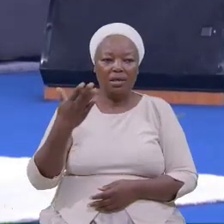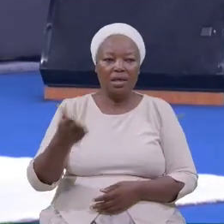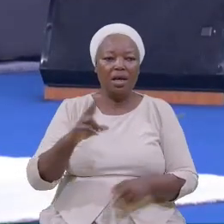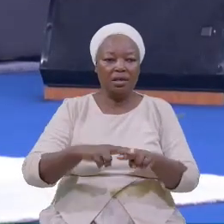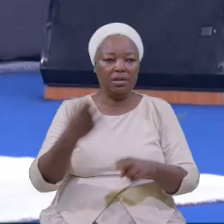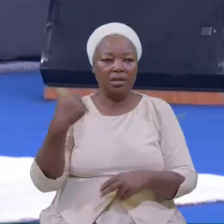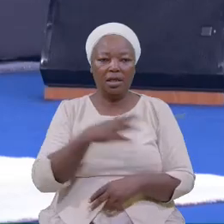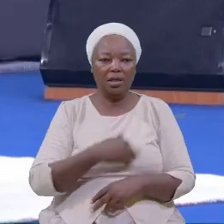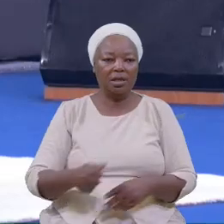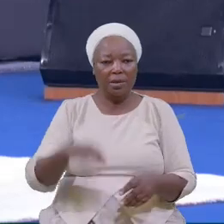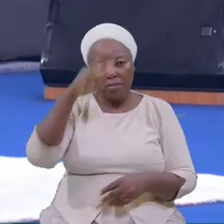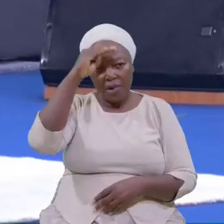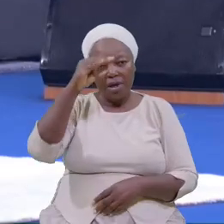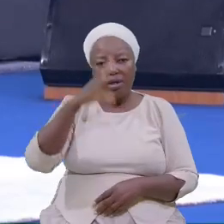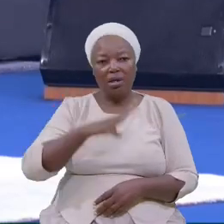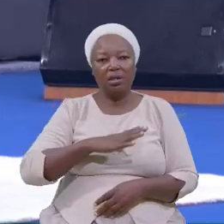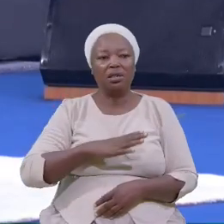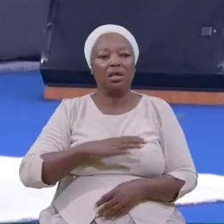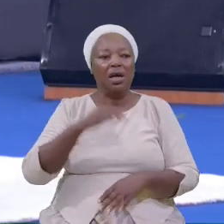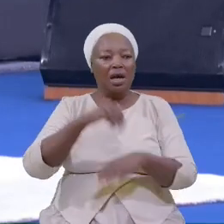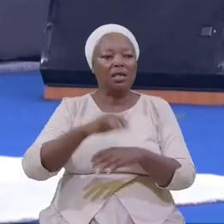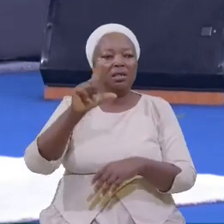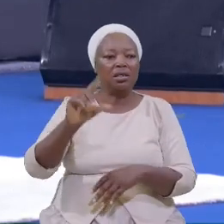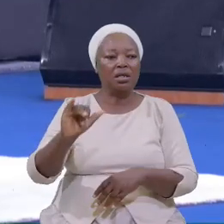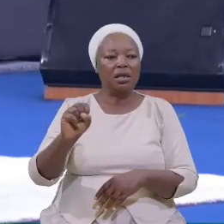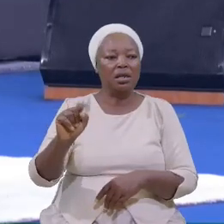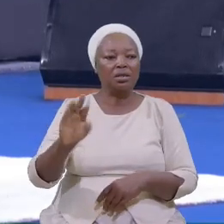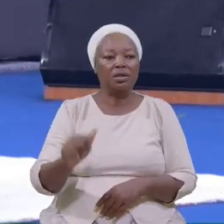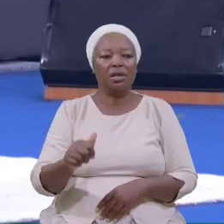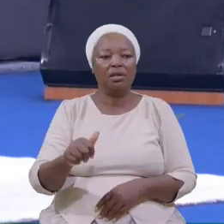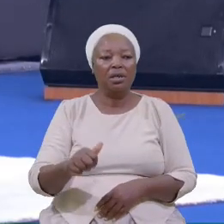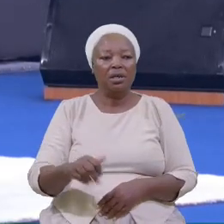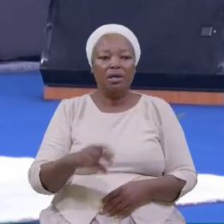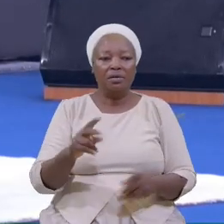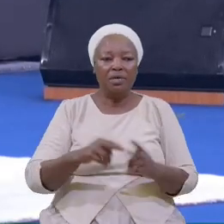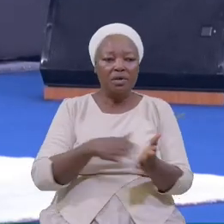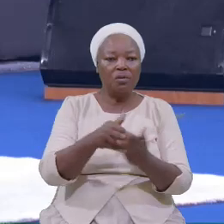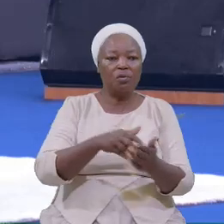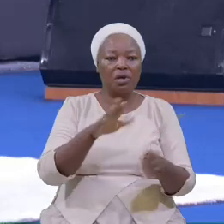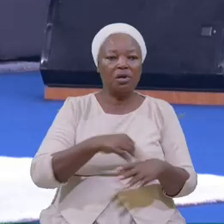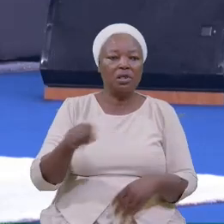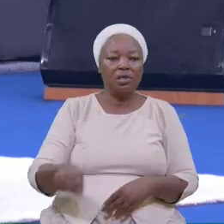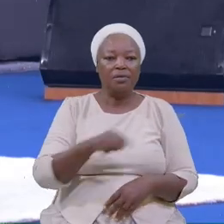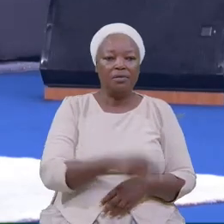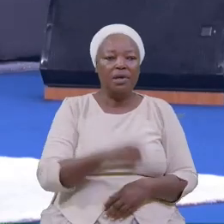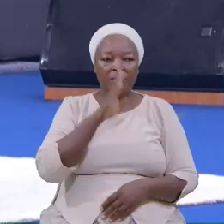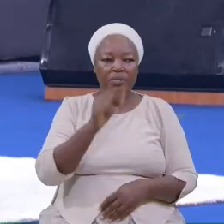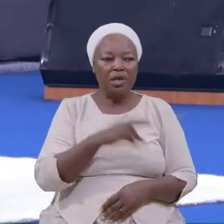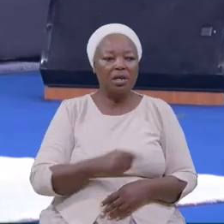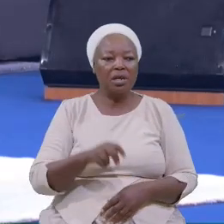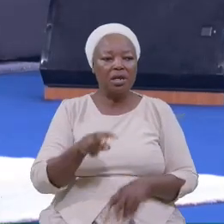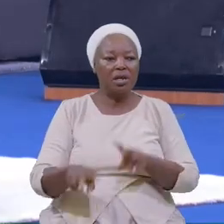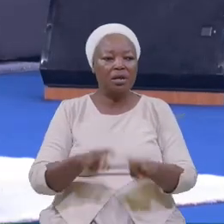there sat a certain man at Lystra, impotent in his feet, being a